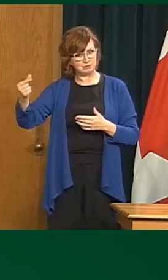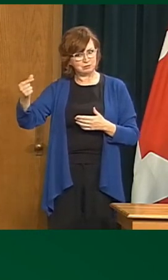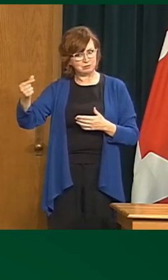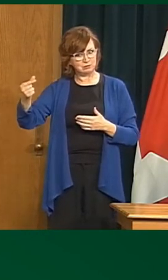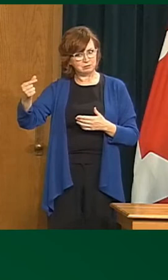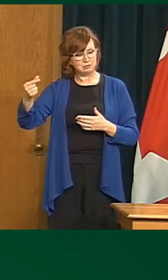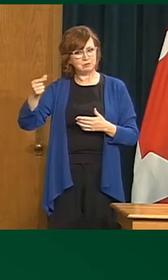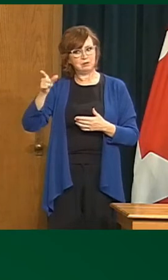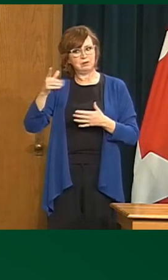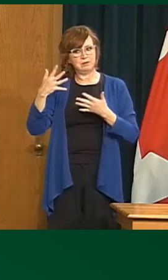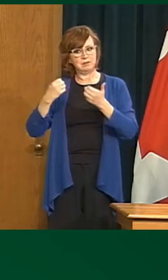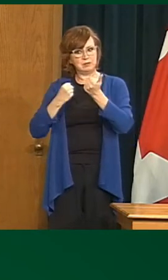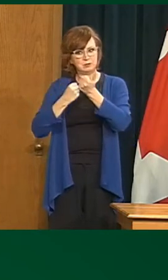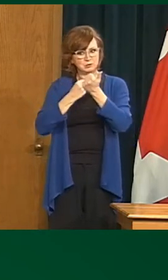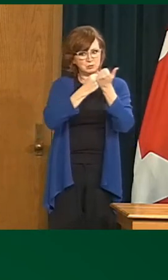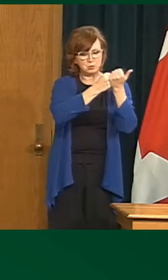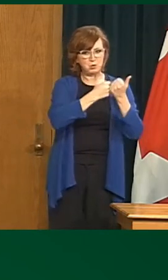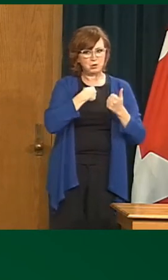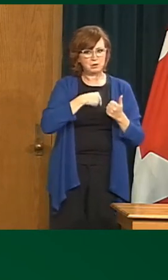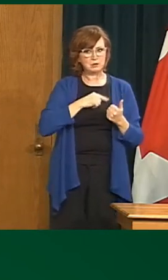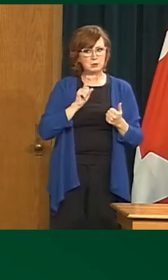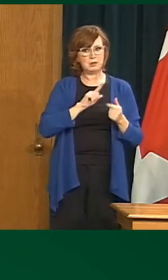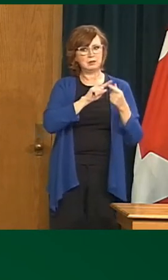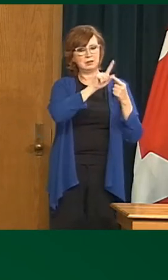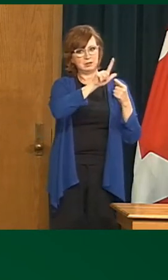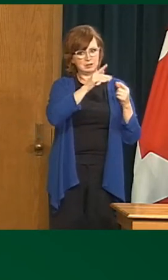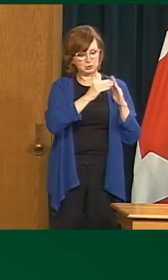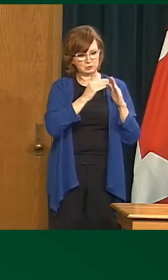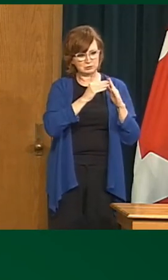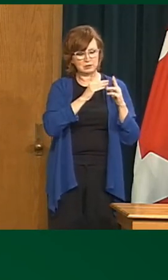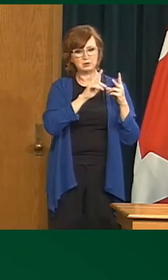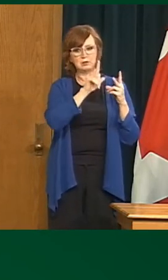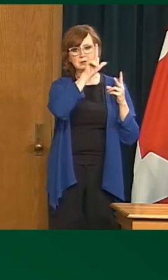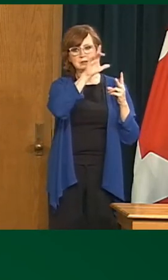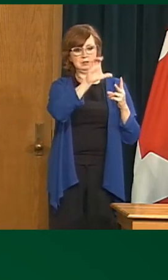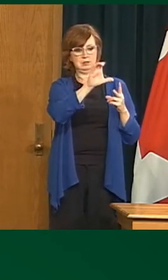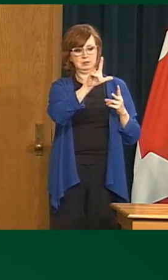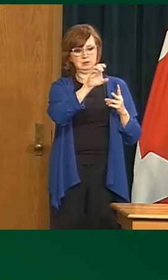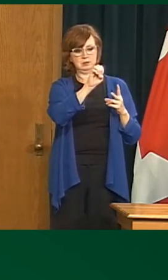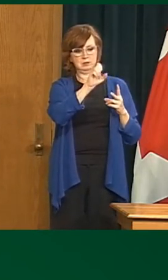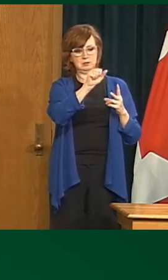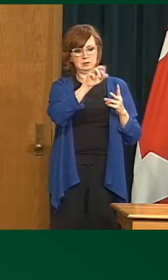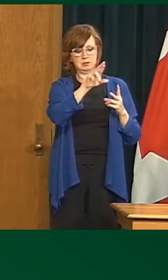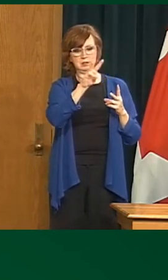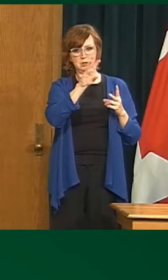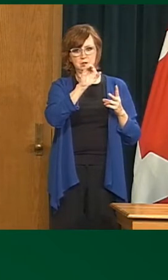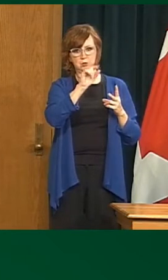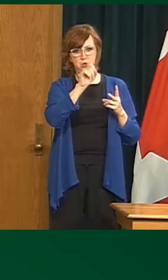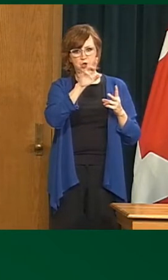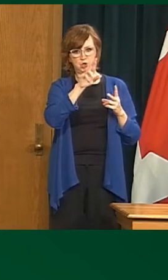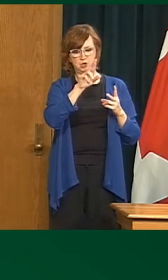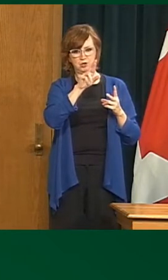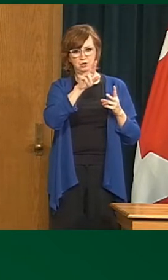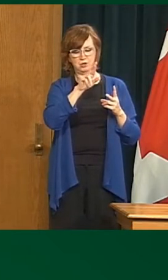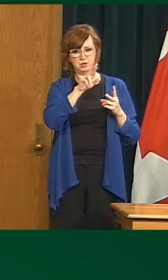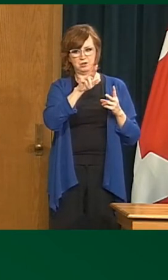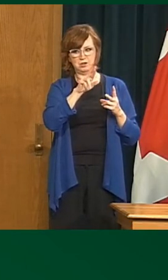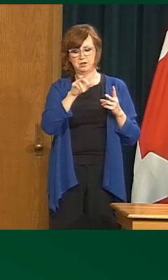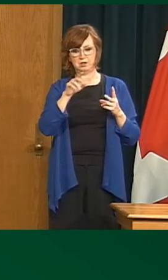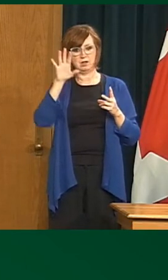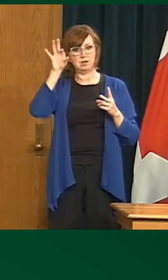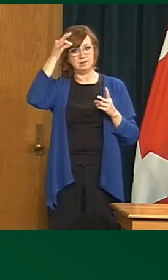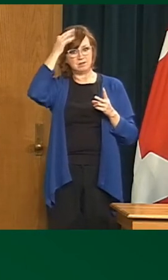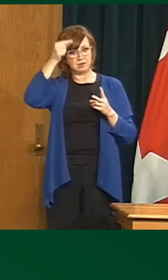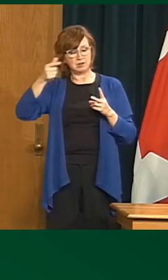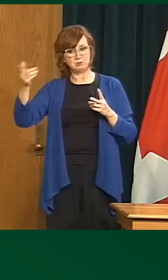Loche and in Clearwater and in that region. They first, the federal government had supplied or provided us with 25,000 or some personal